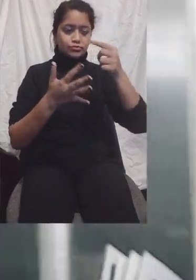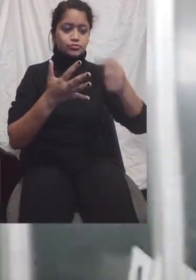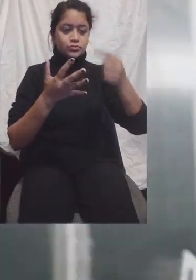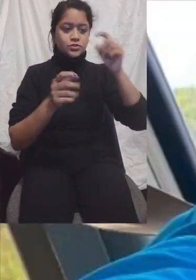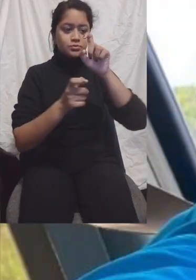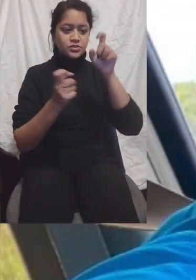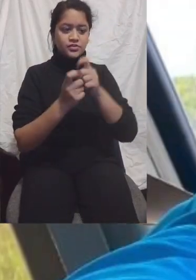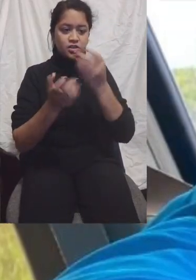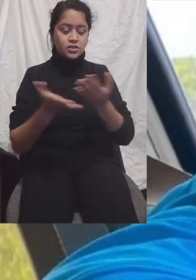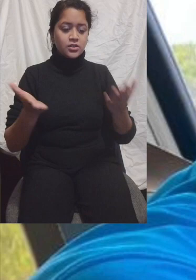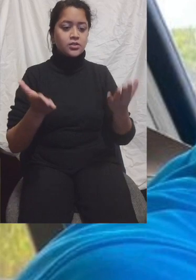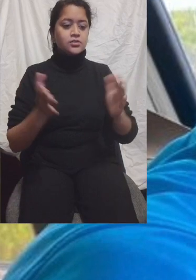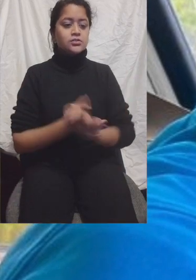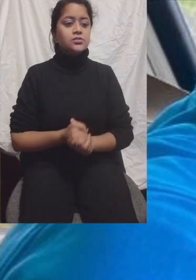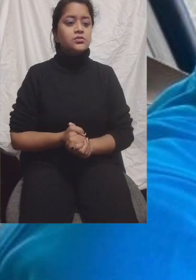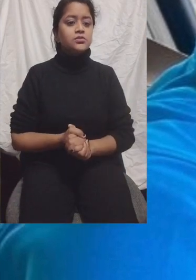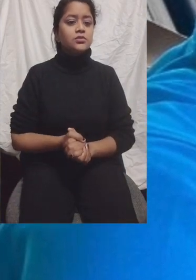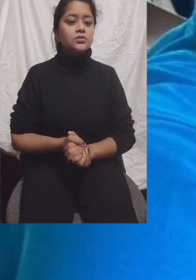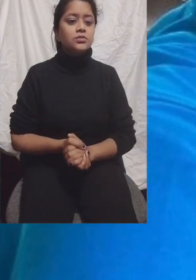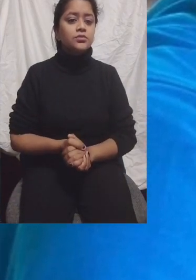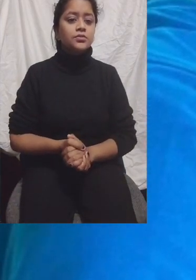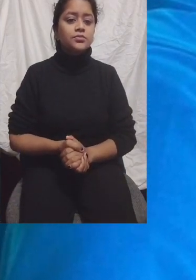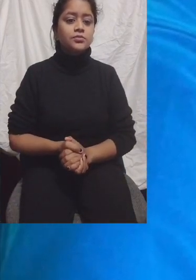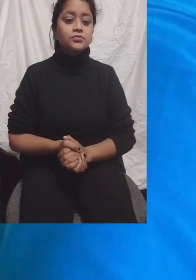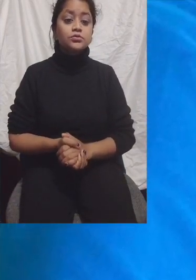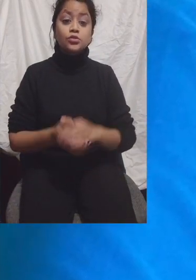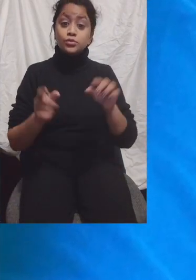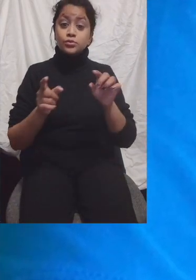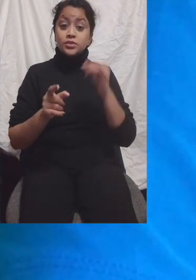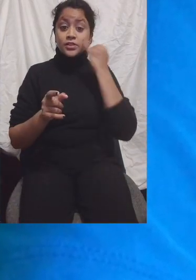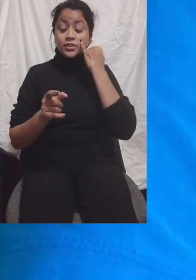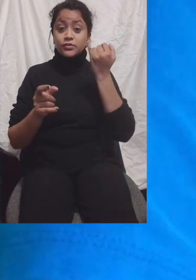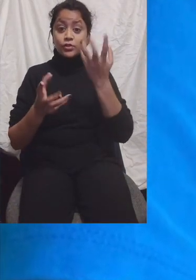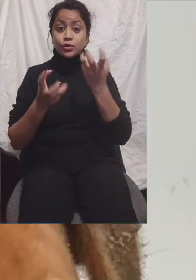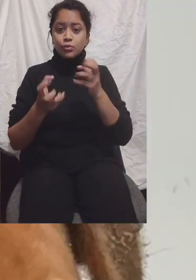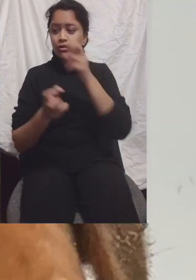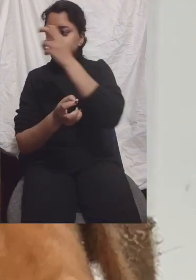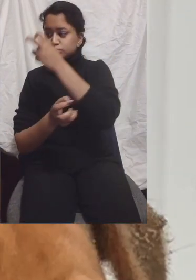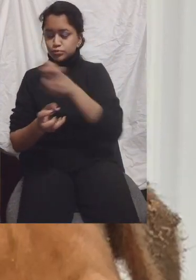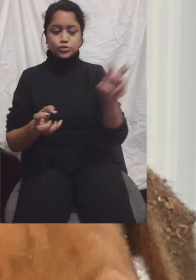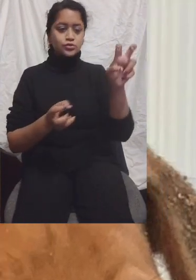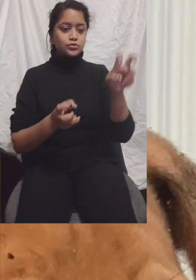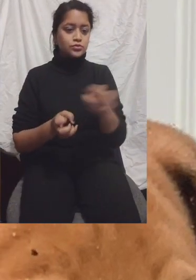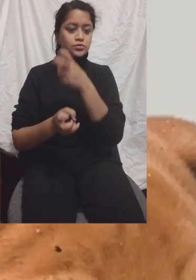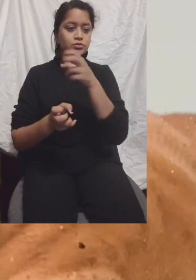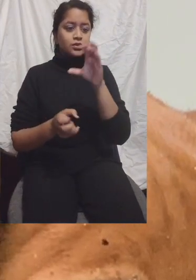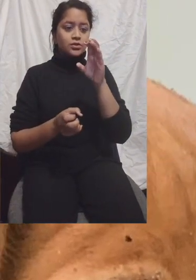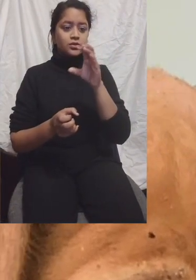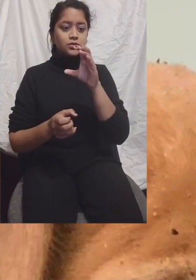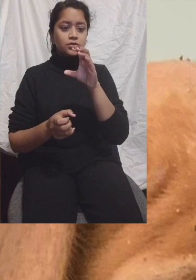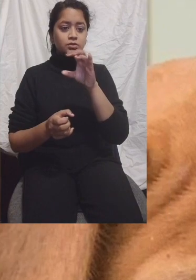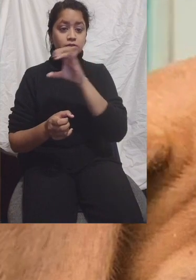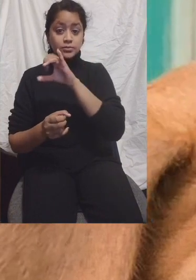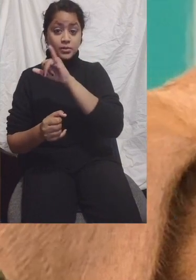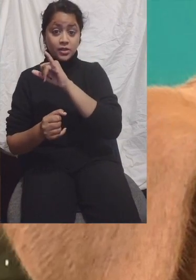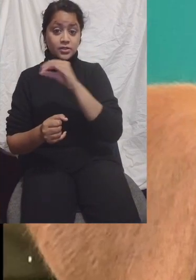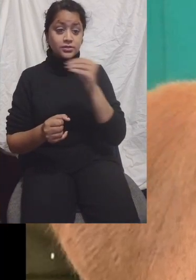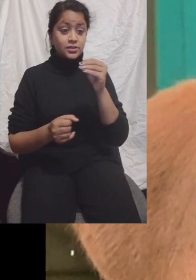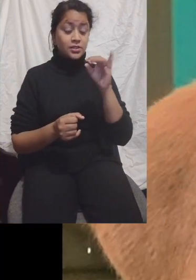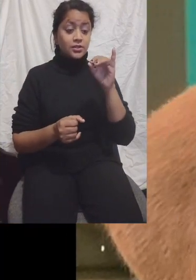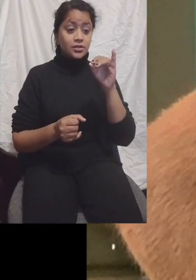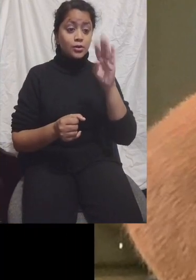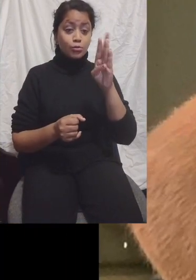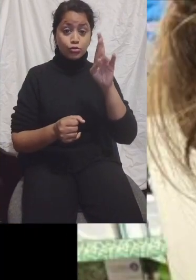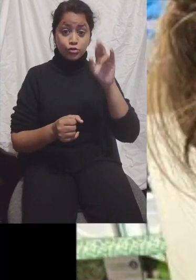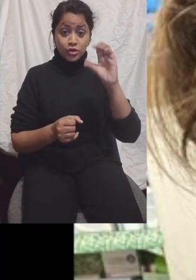can also be transporting goods backwards and forwards between Grand Cayman and Cayman Brac. We actually rely on the thrift shop in Grand to help us with